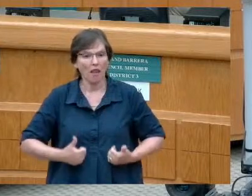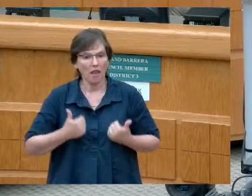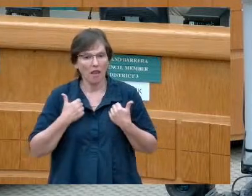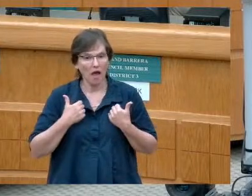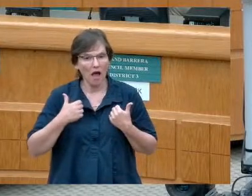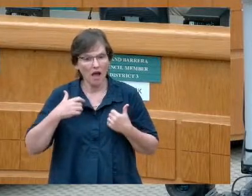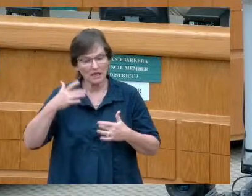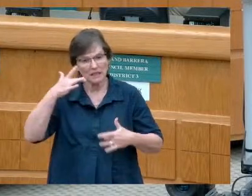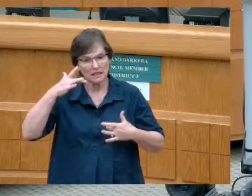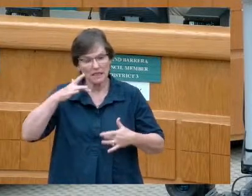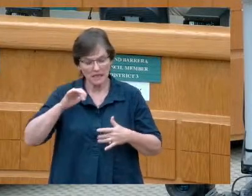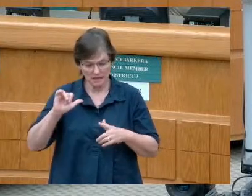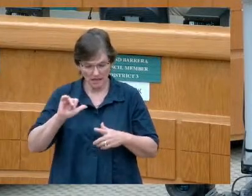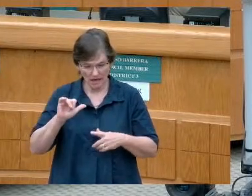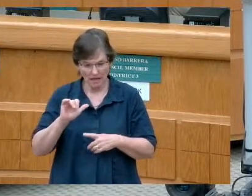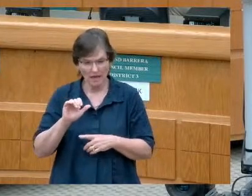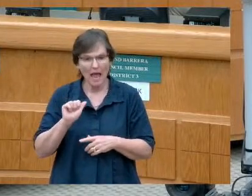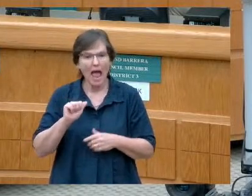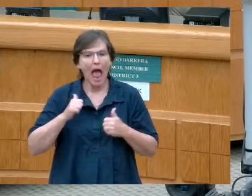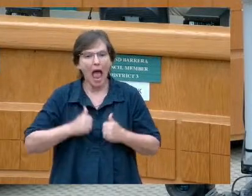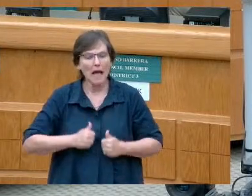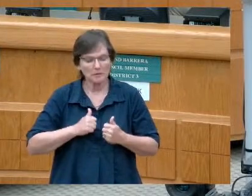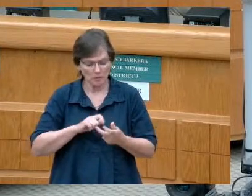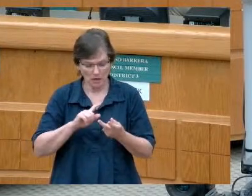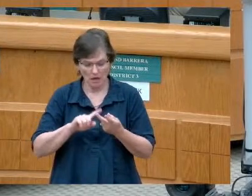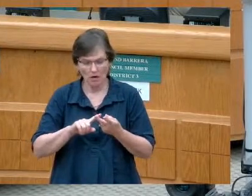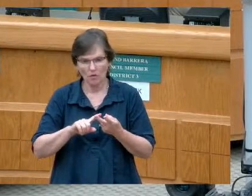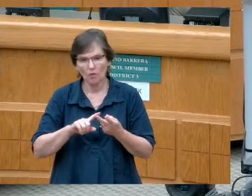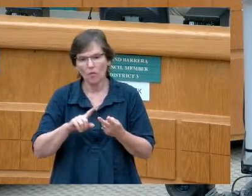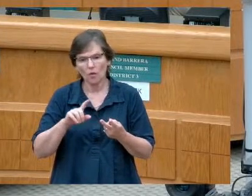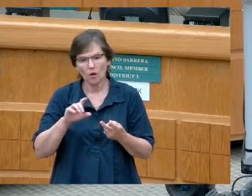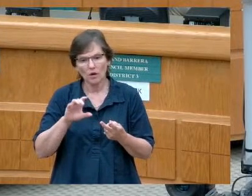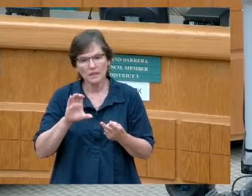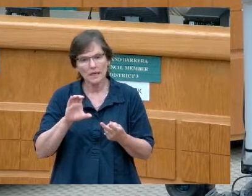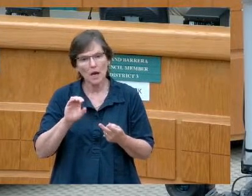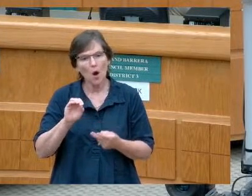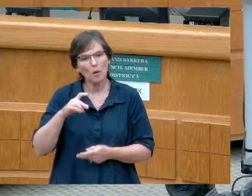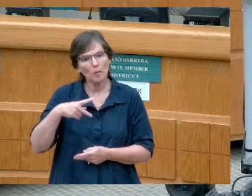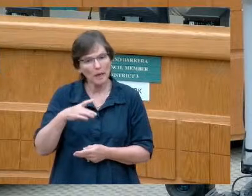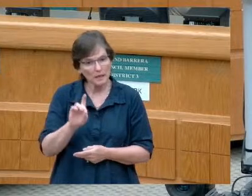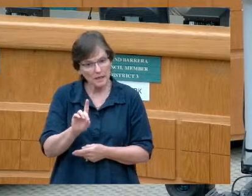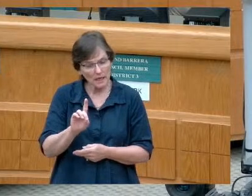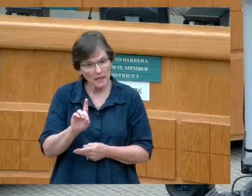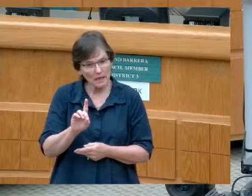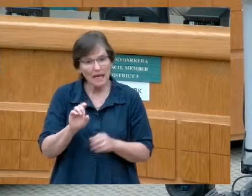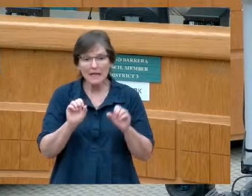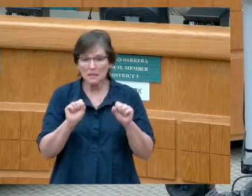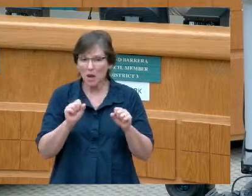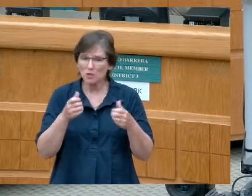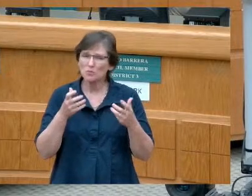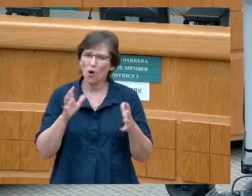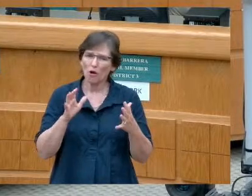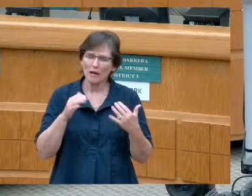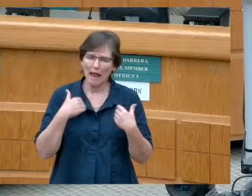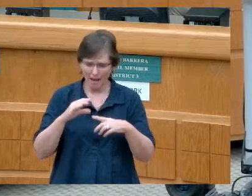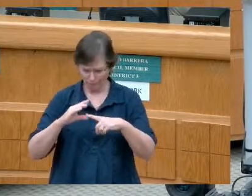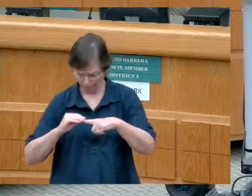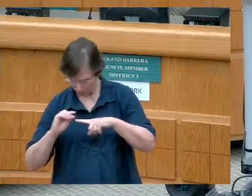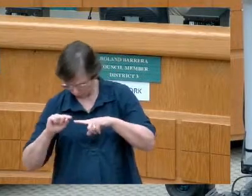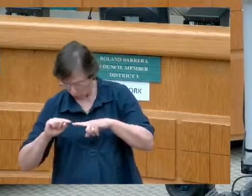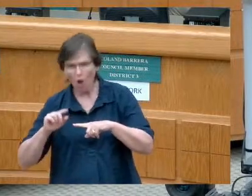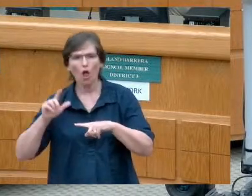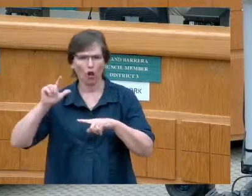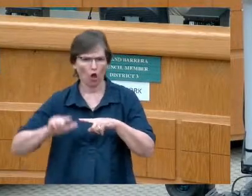with low pulse ox readings because of these other conditions. So again, please speak with your physician.